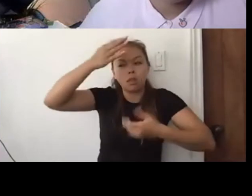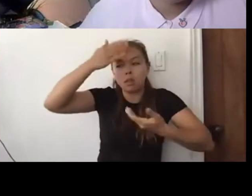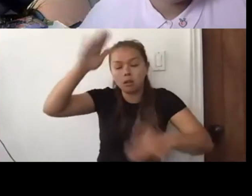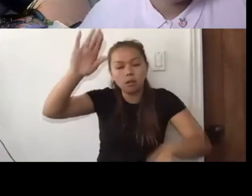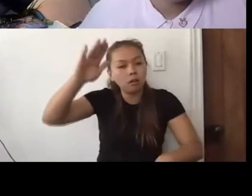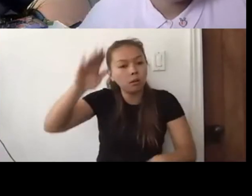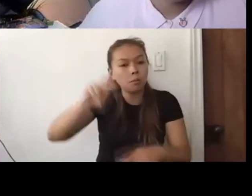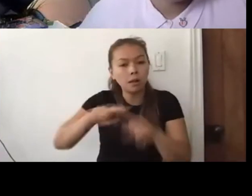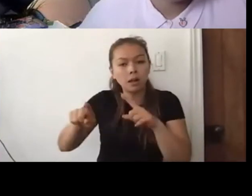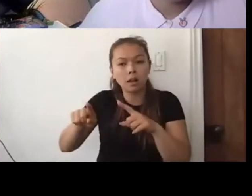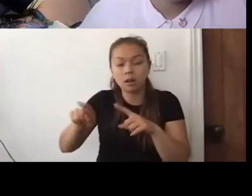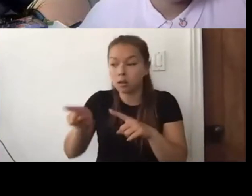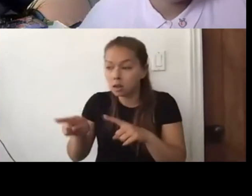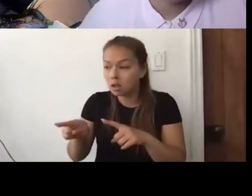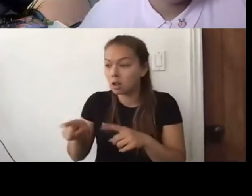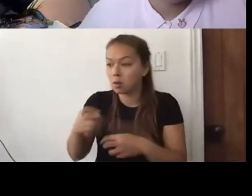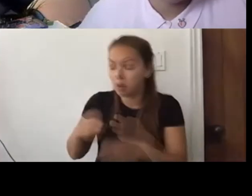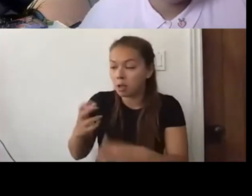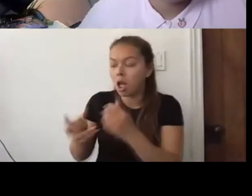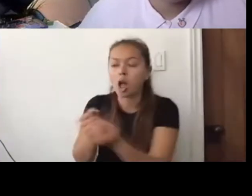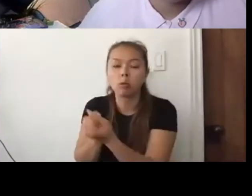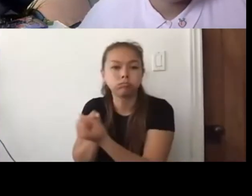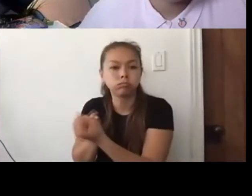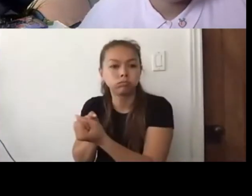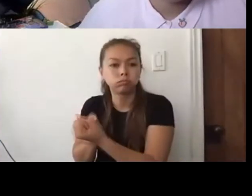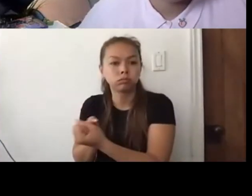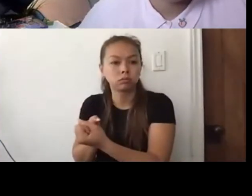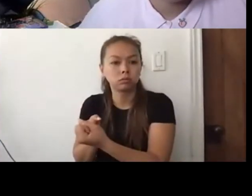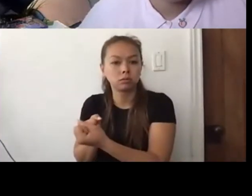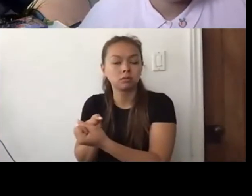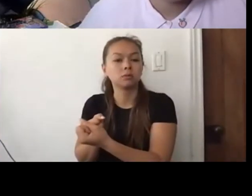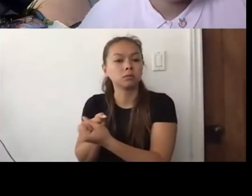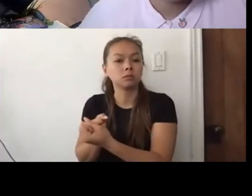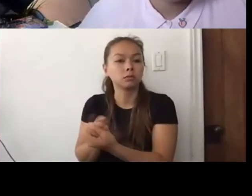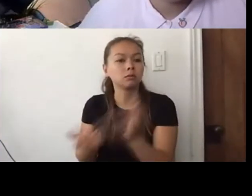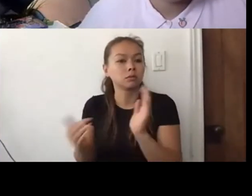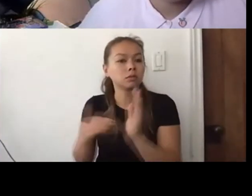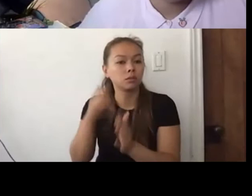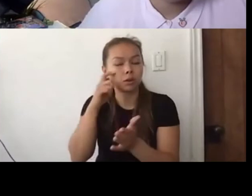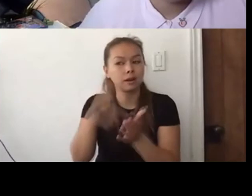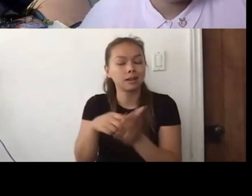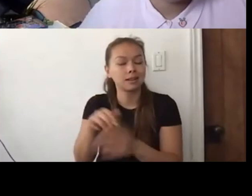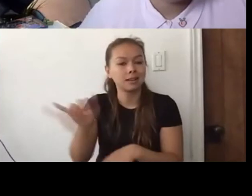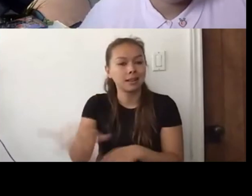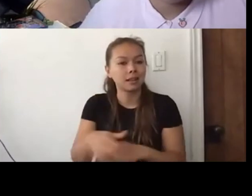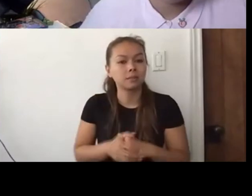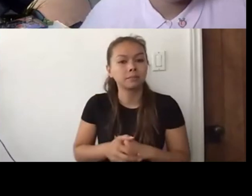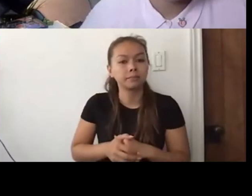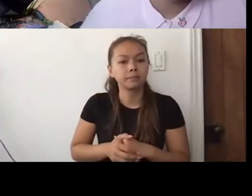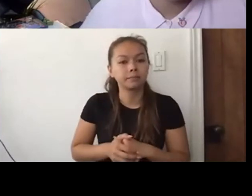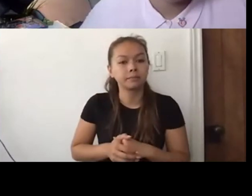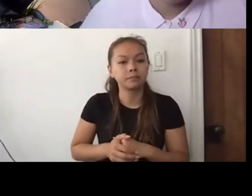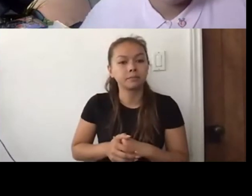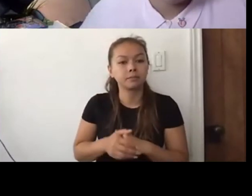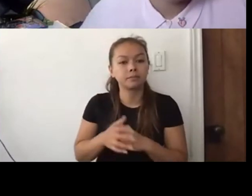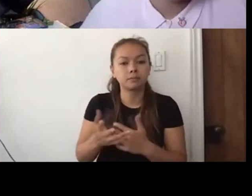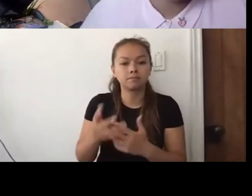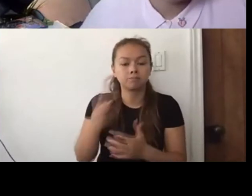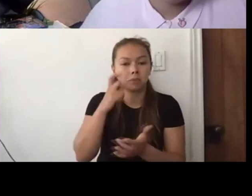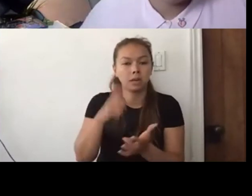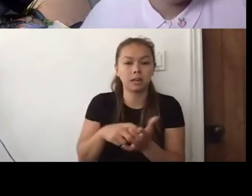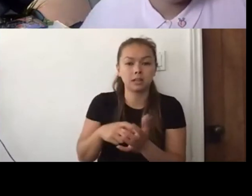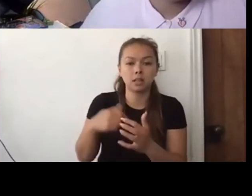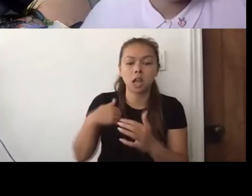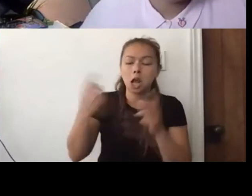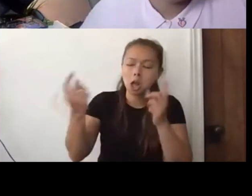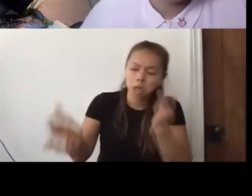what it is that we can do. Again, recognizing that I can't really fully understand your experience, but that's not the